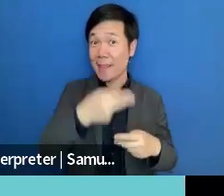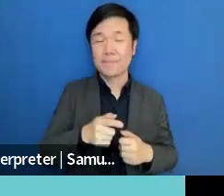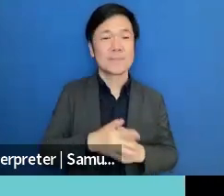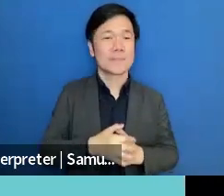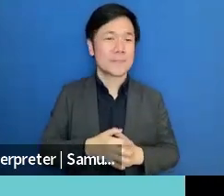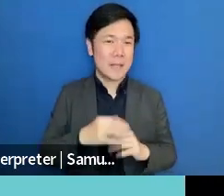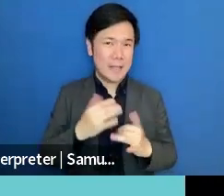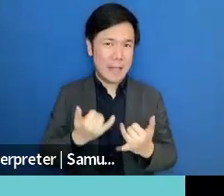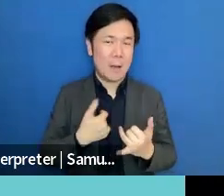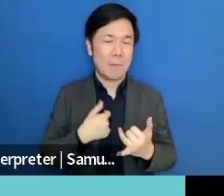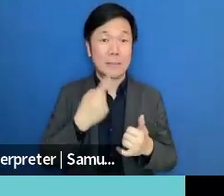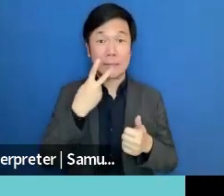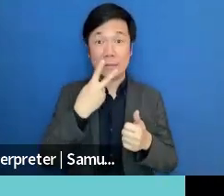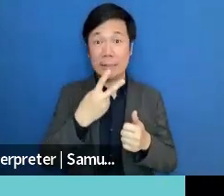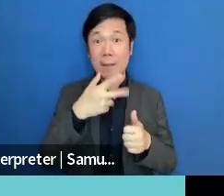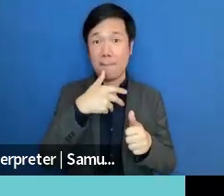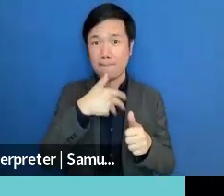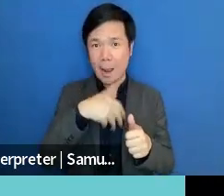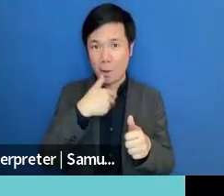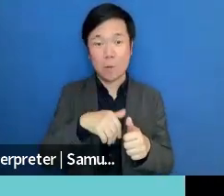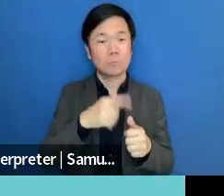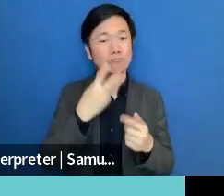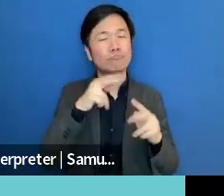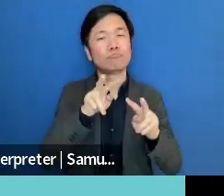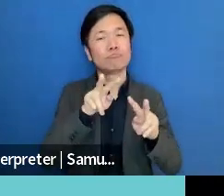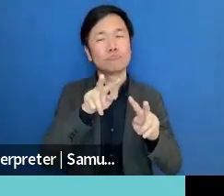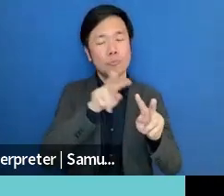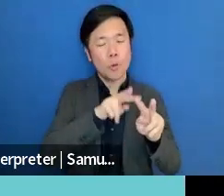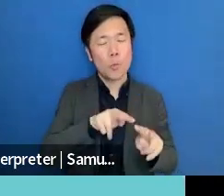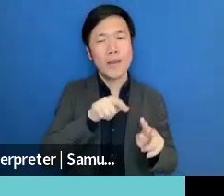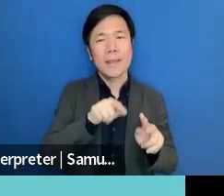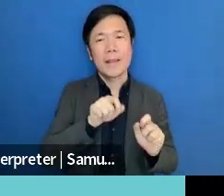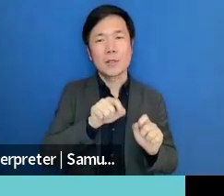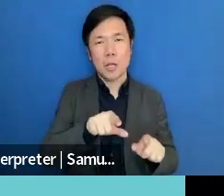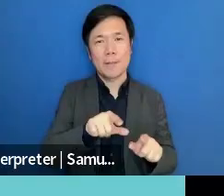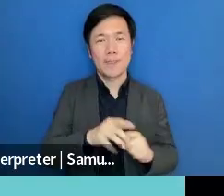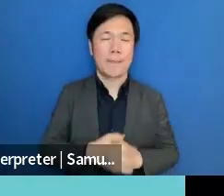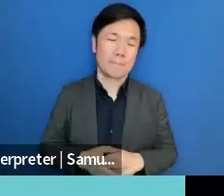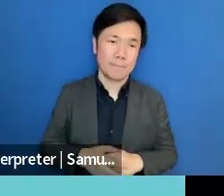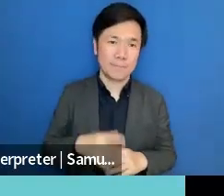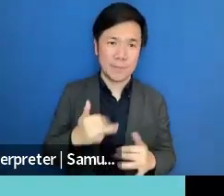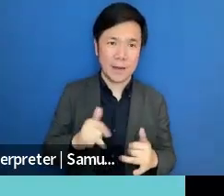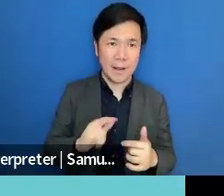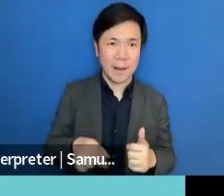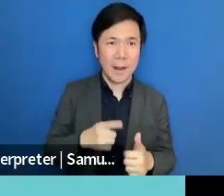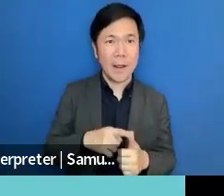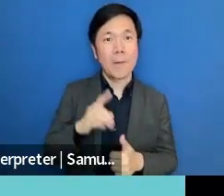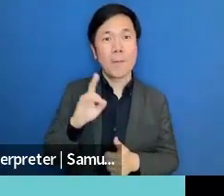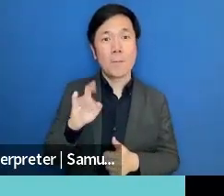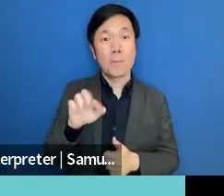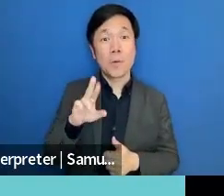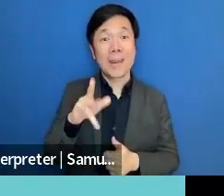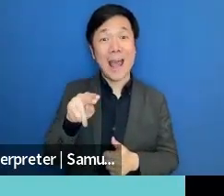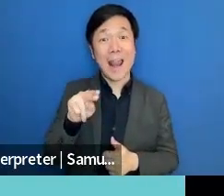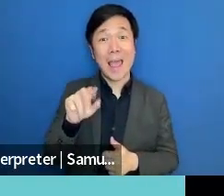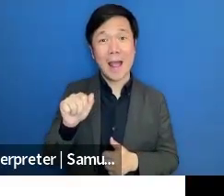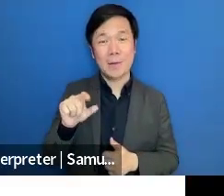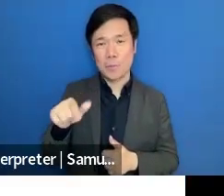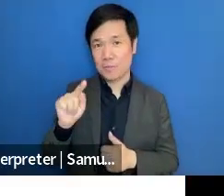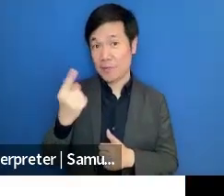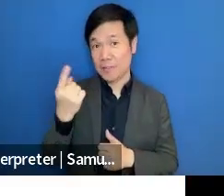their bios available in the chat. So to start us off, I'd like to hand over the floor to Brianna. Brianna, thank